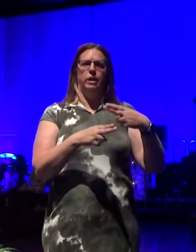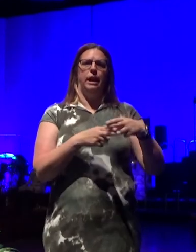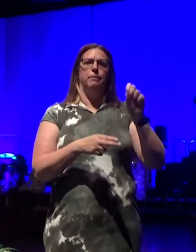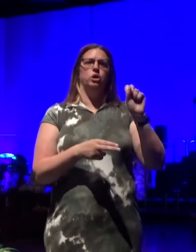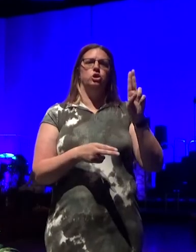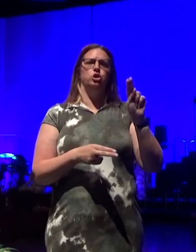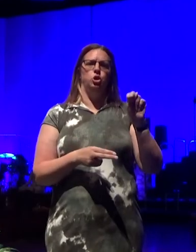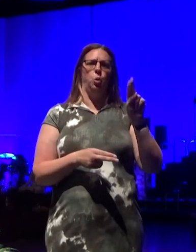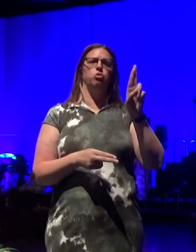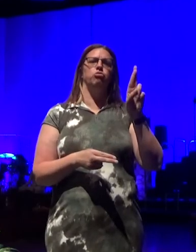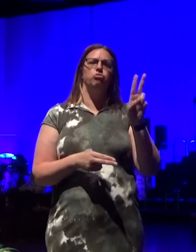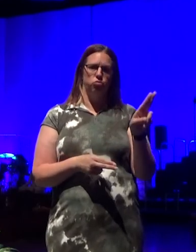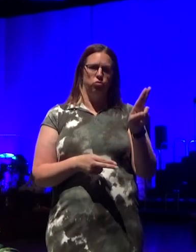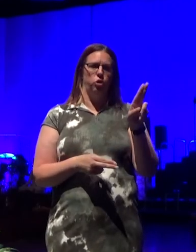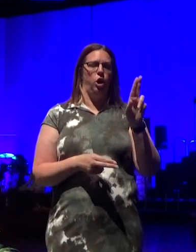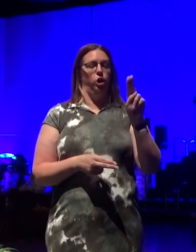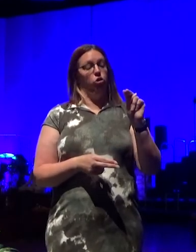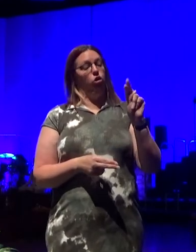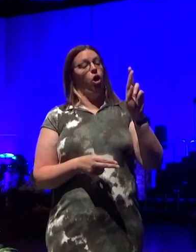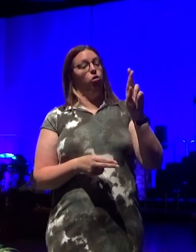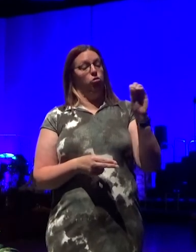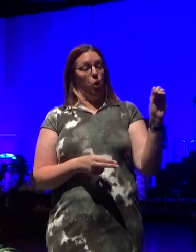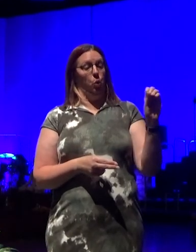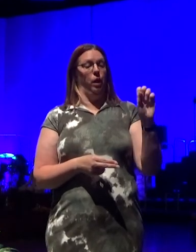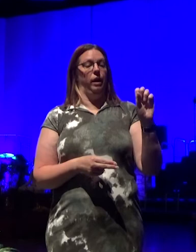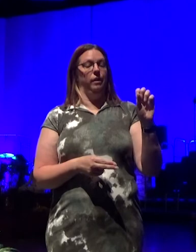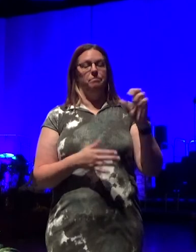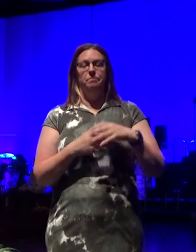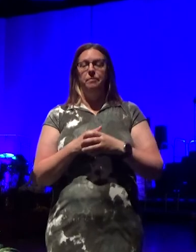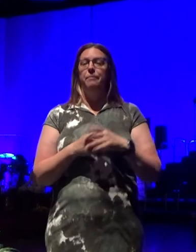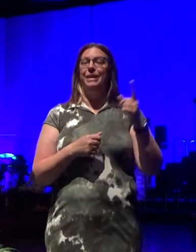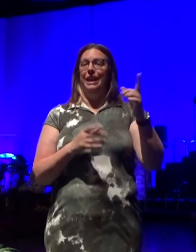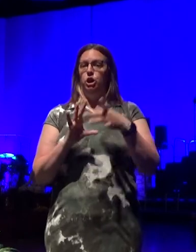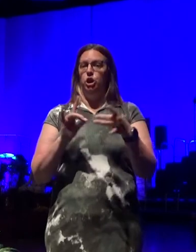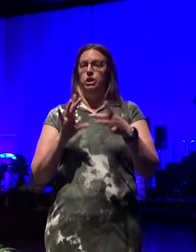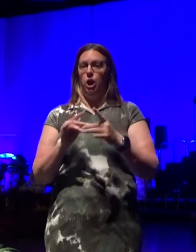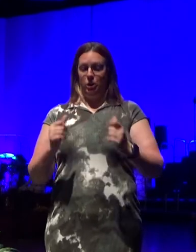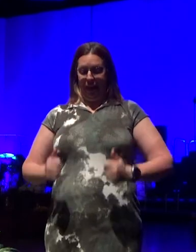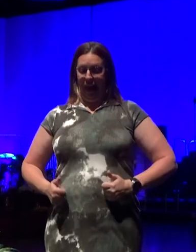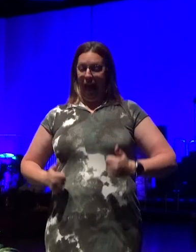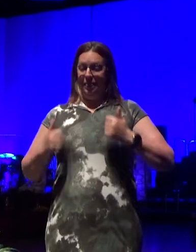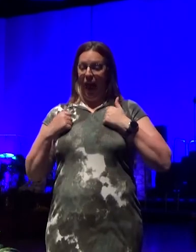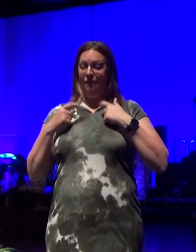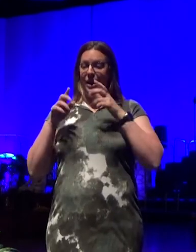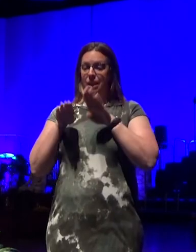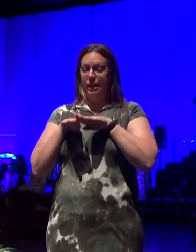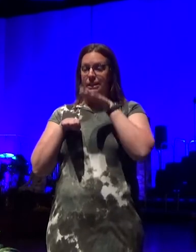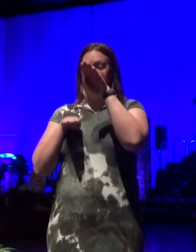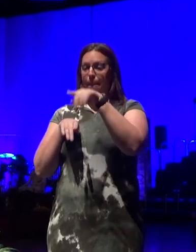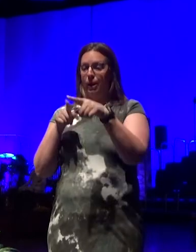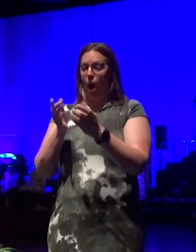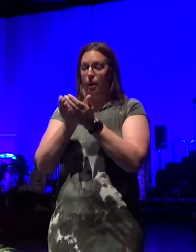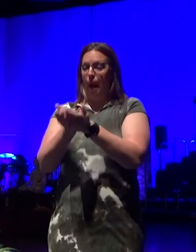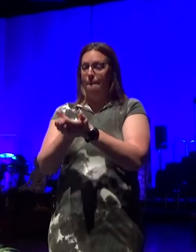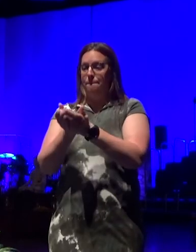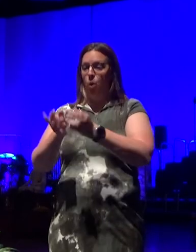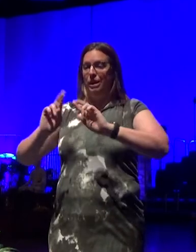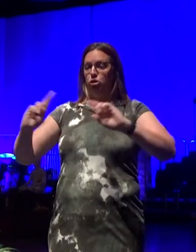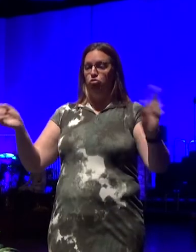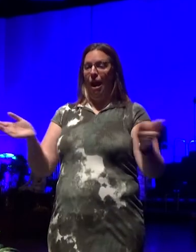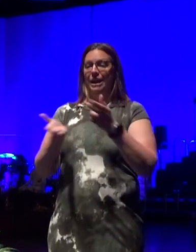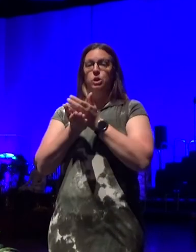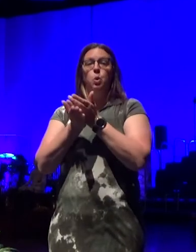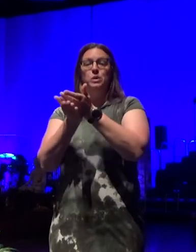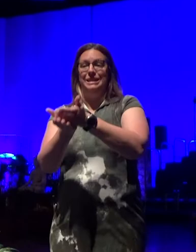he shares, life is like stepping onto a boat which is about to sail out to sea and